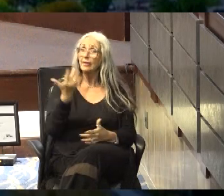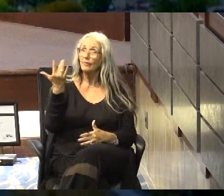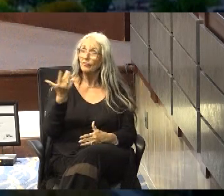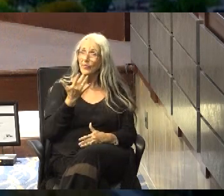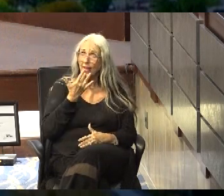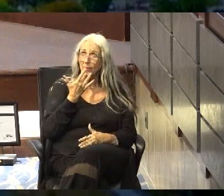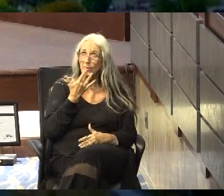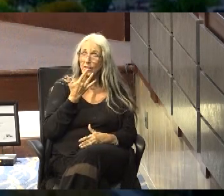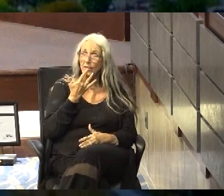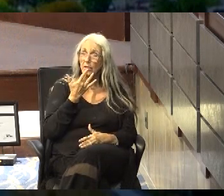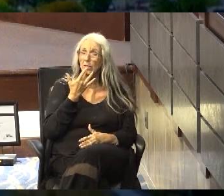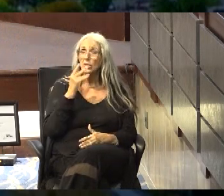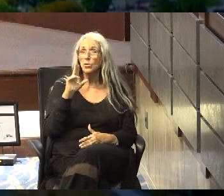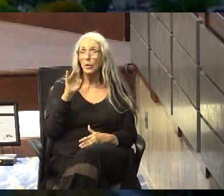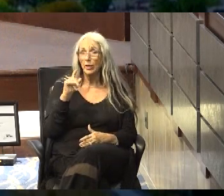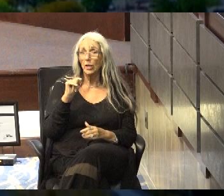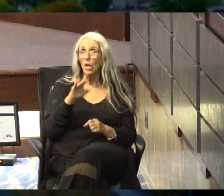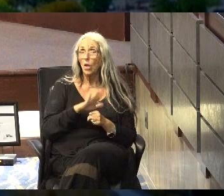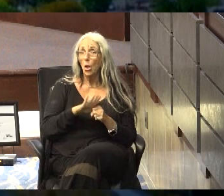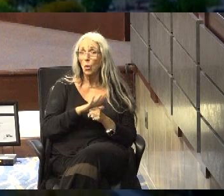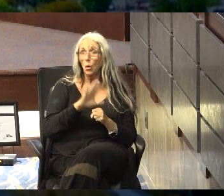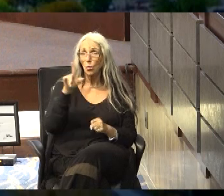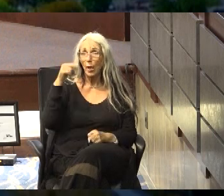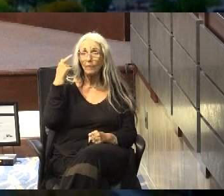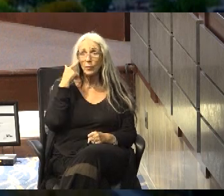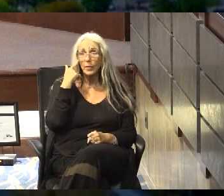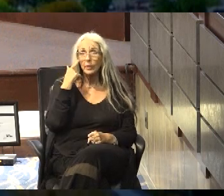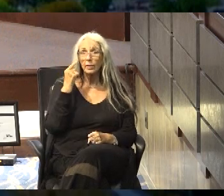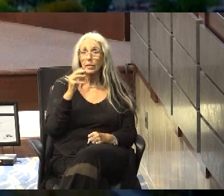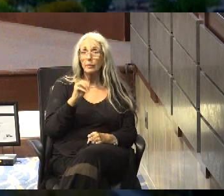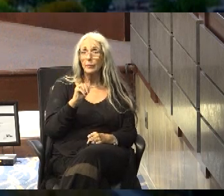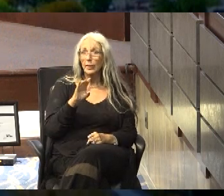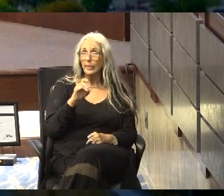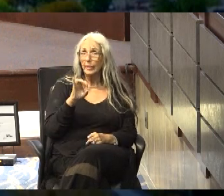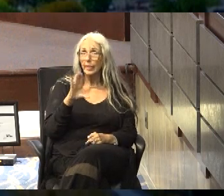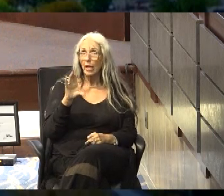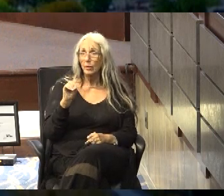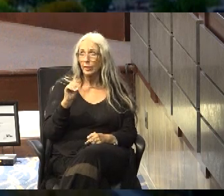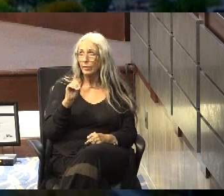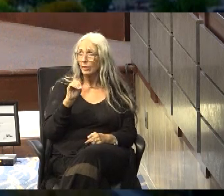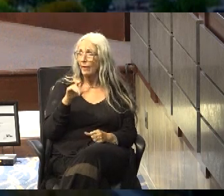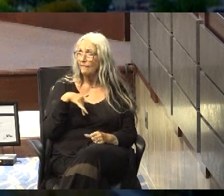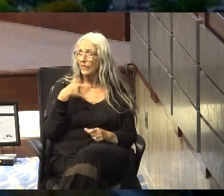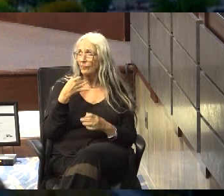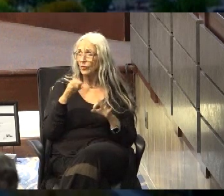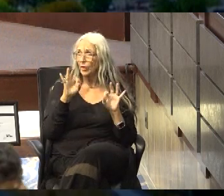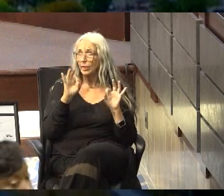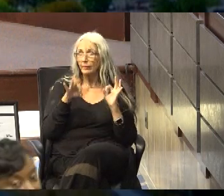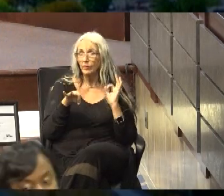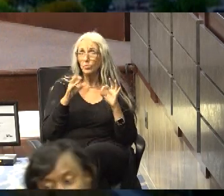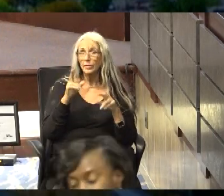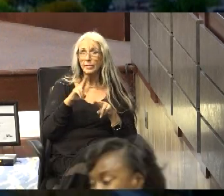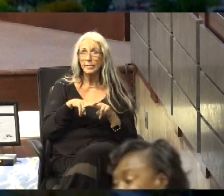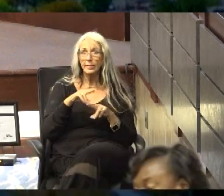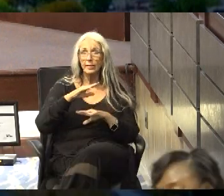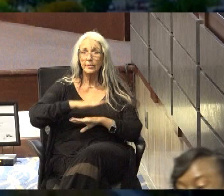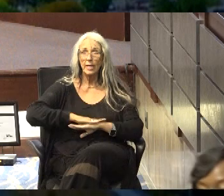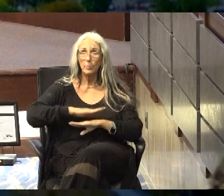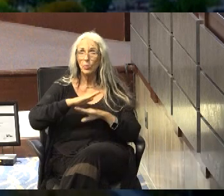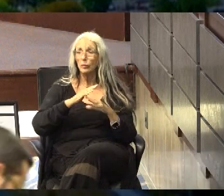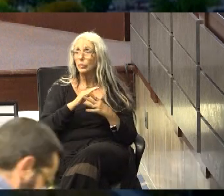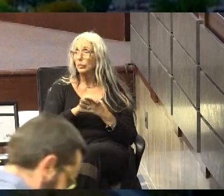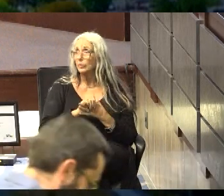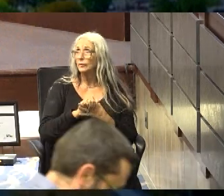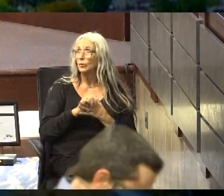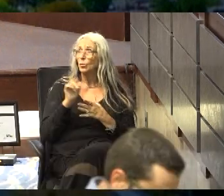unit of local government, McLennan County Appraisal District. Feel free, if you want to sit at the table, you're welcome to, wherever you feel